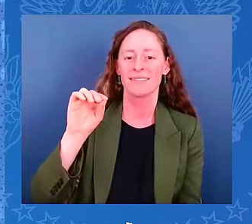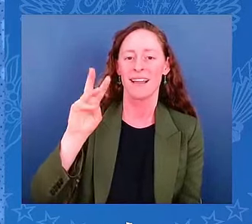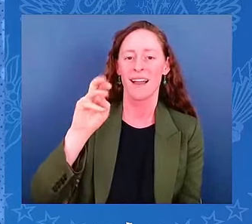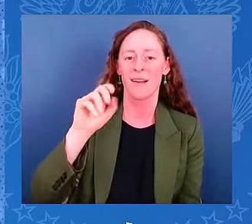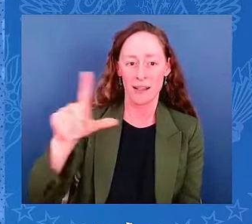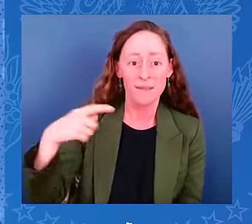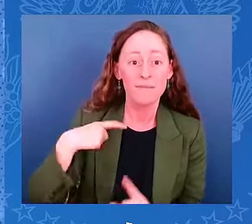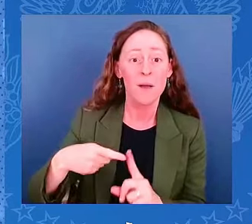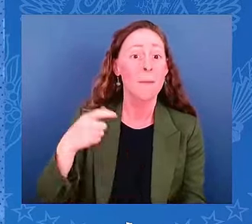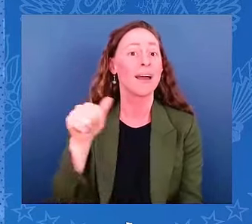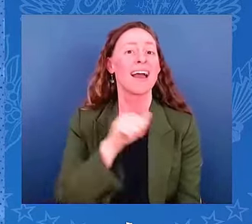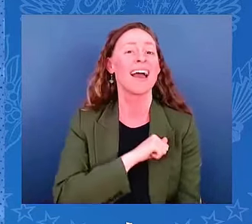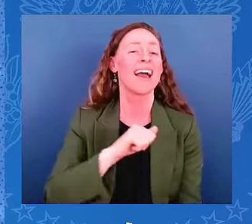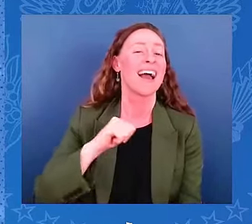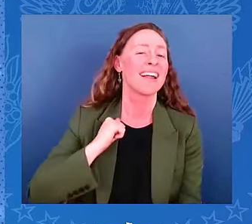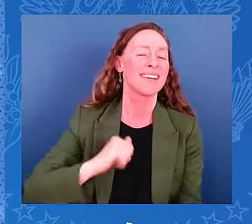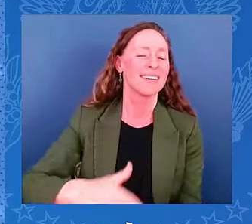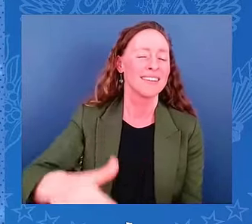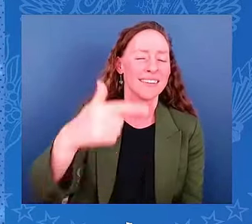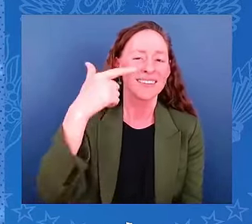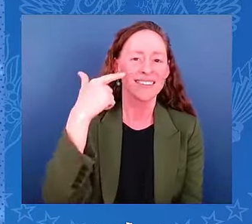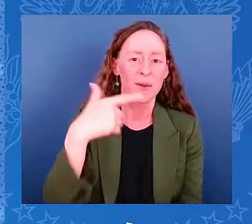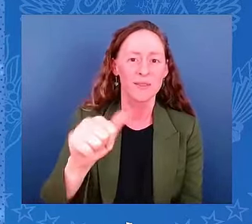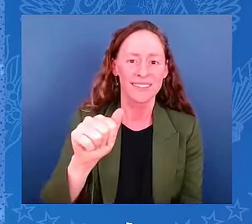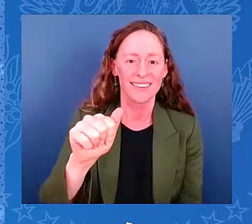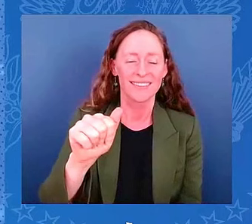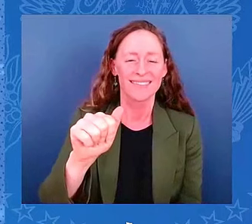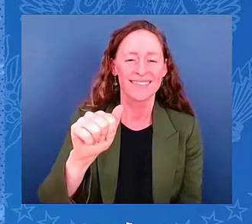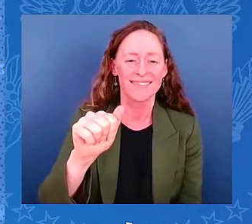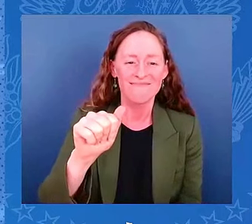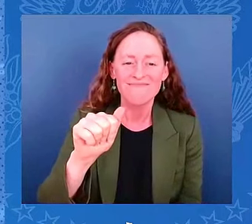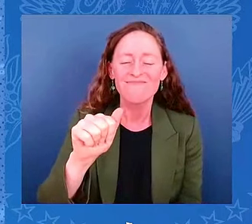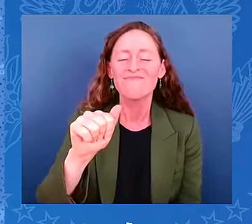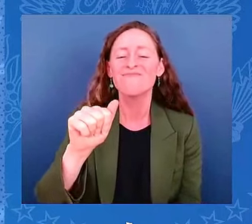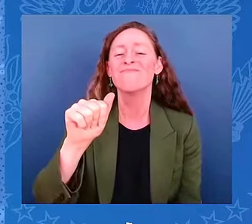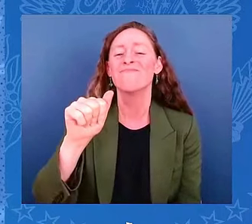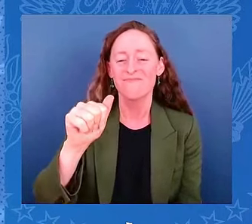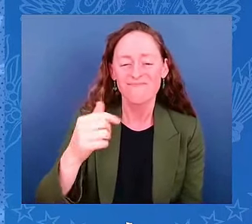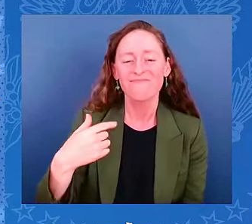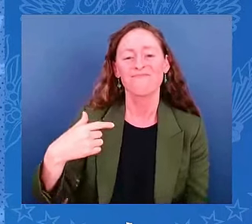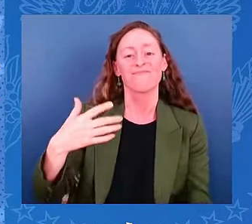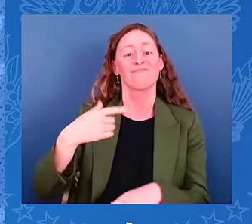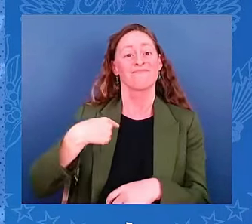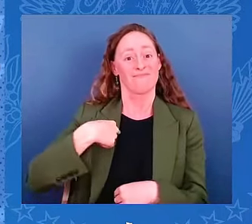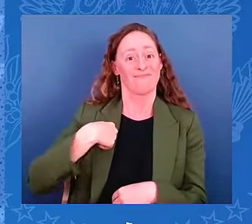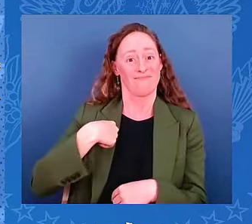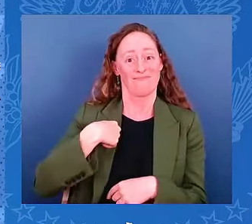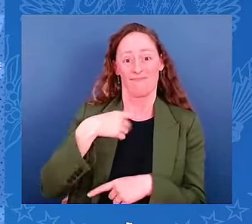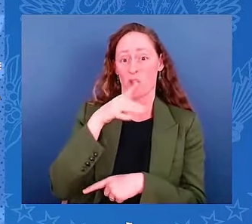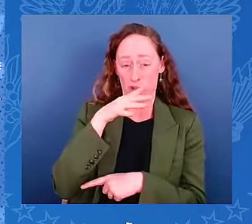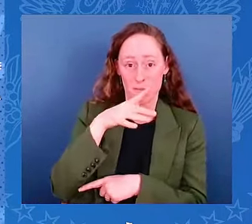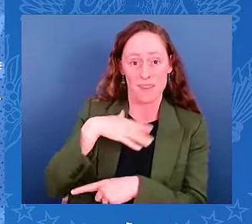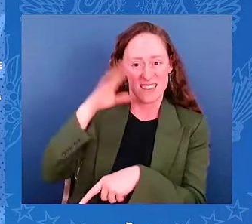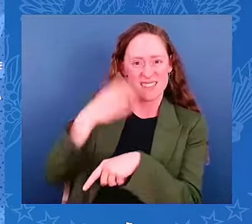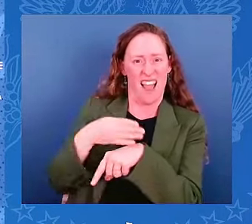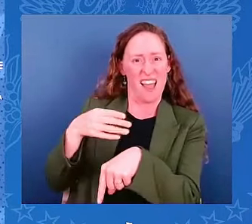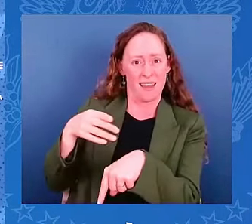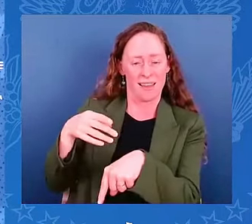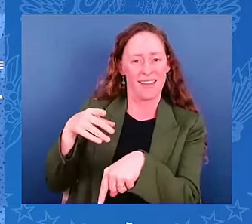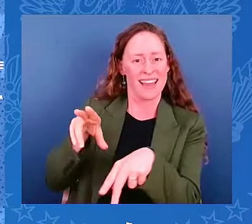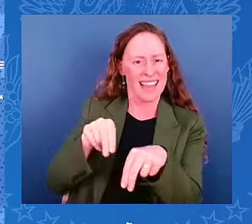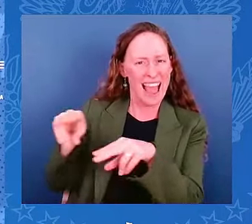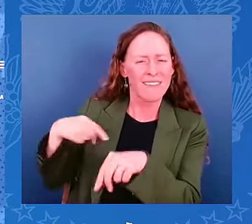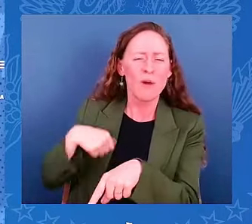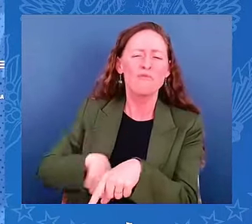I'm a proud Navy mother, an Army wife, a woman of faith, and a Moms